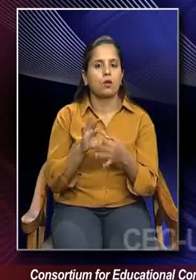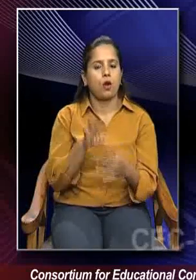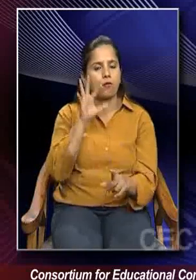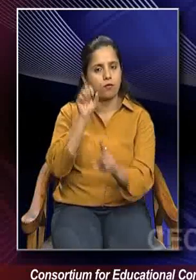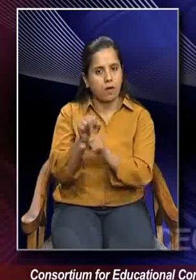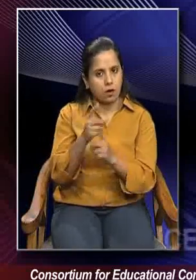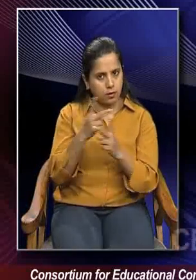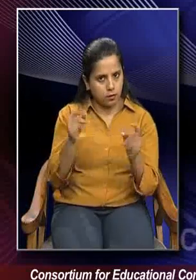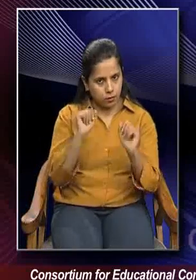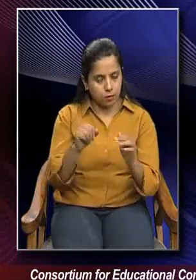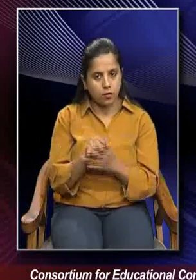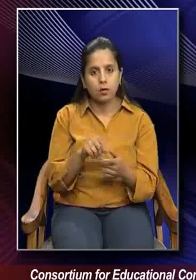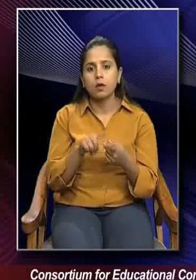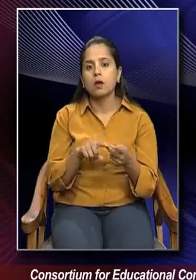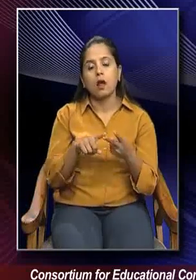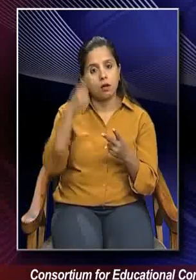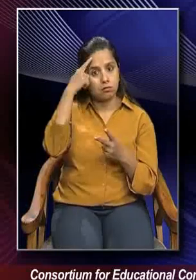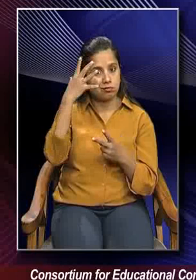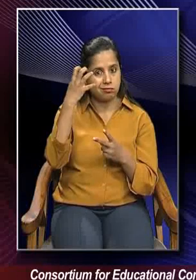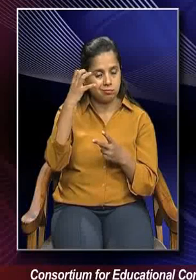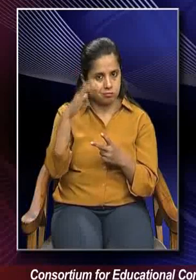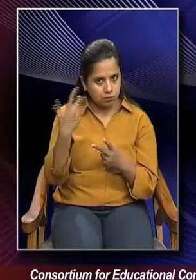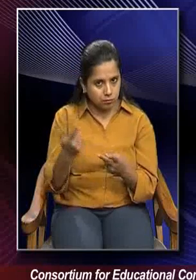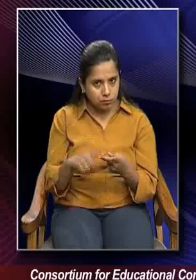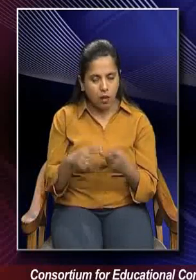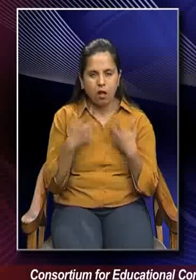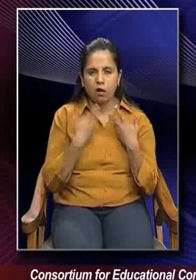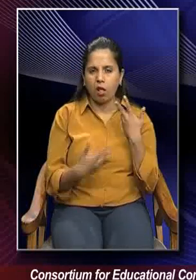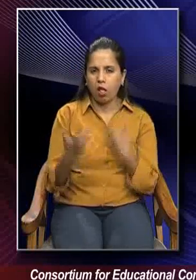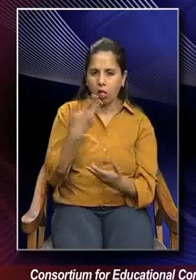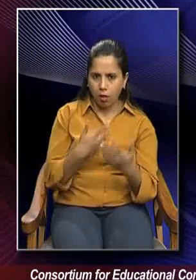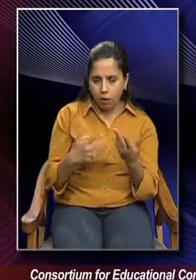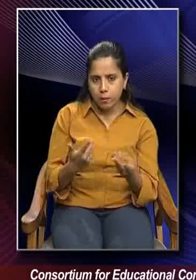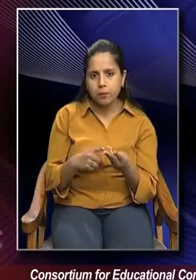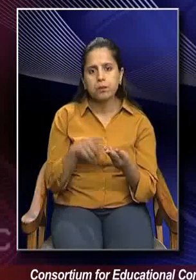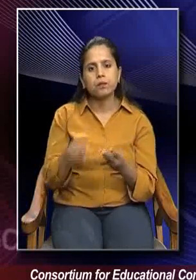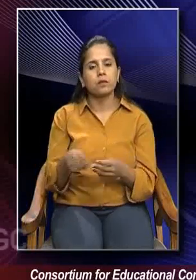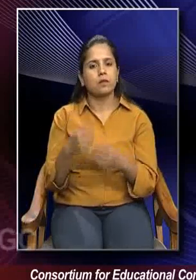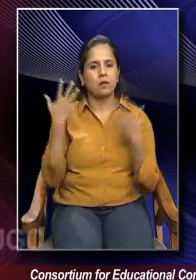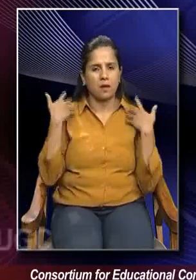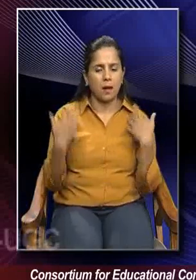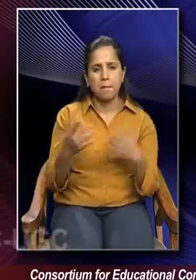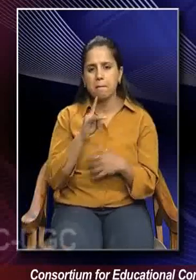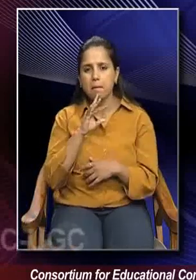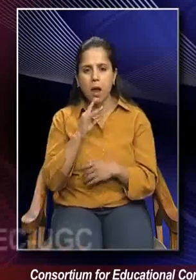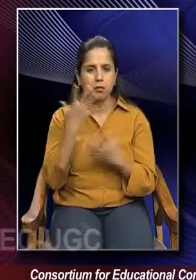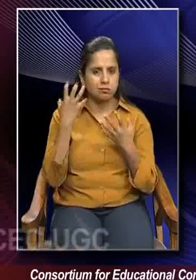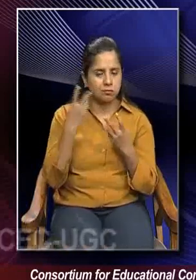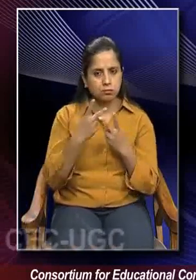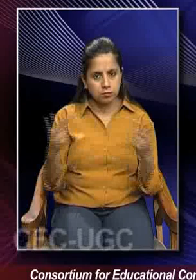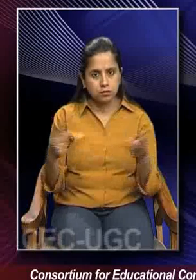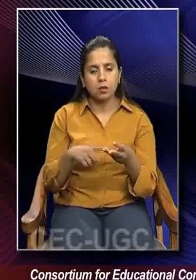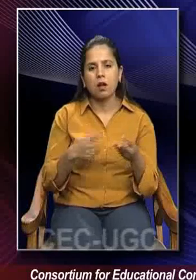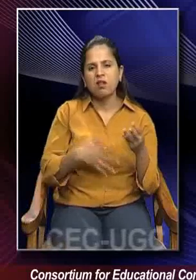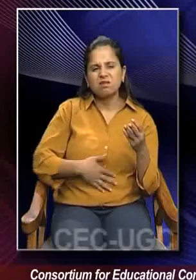symptoms. The first is your headache, fatigue, muscle tension,